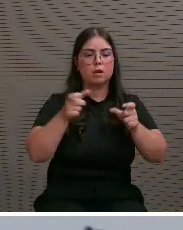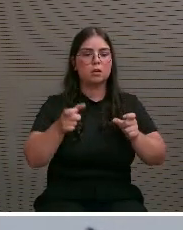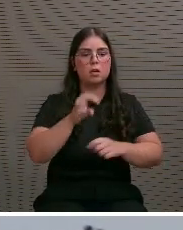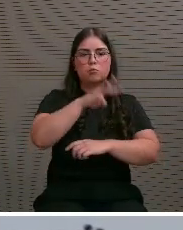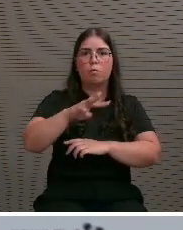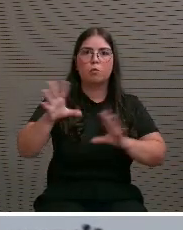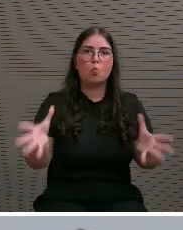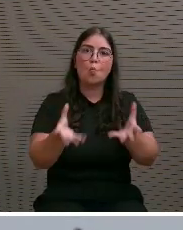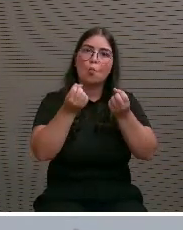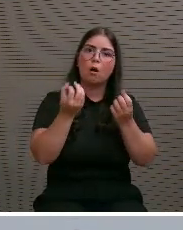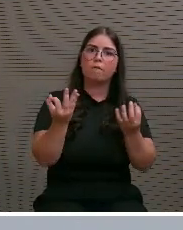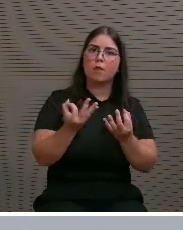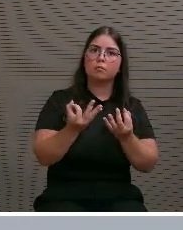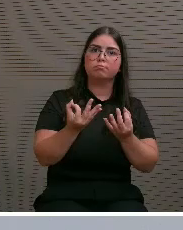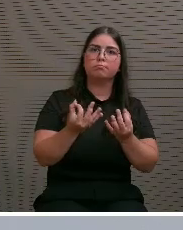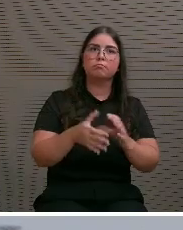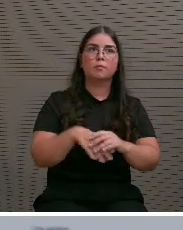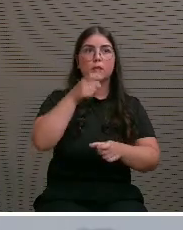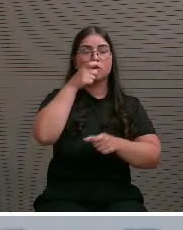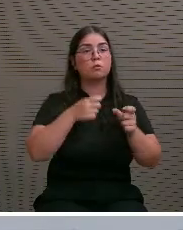terrific. This is a problem.